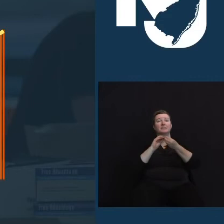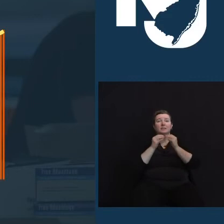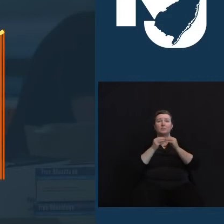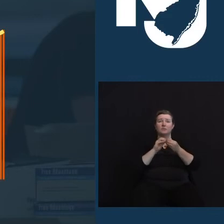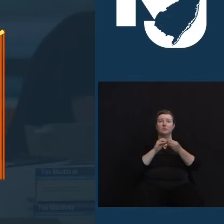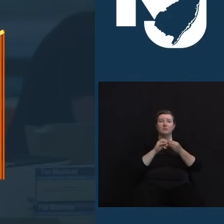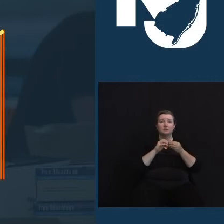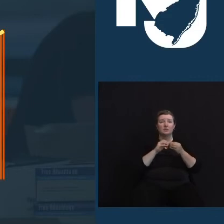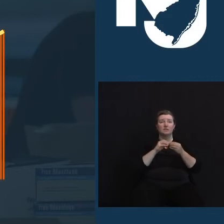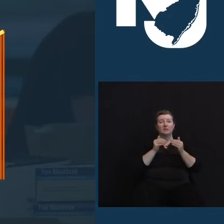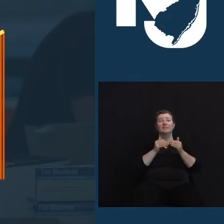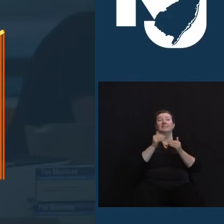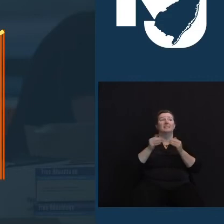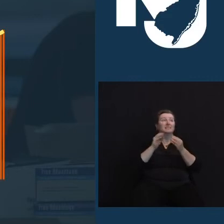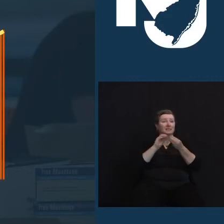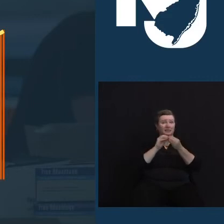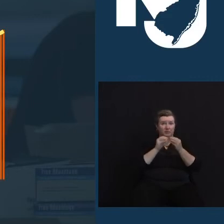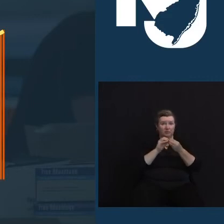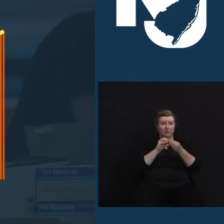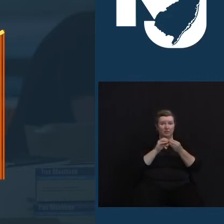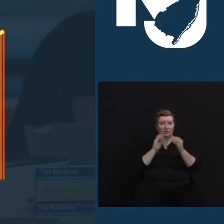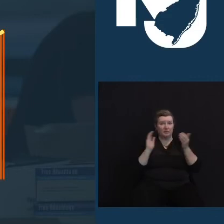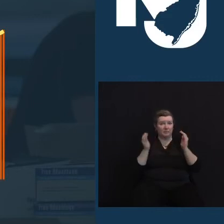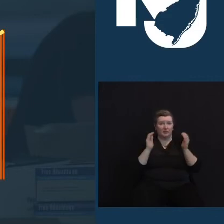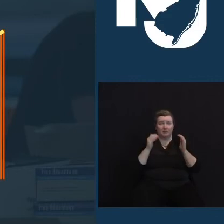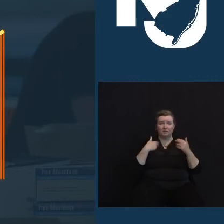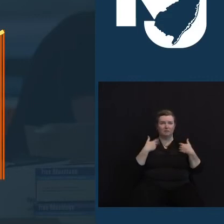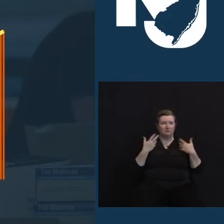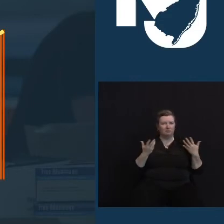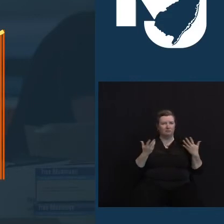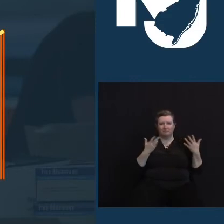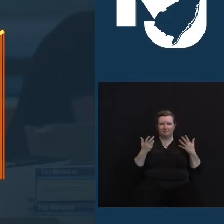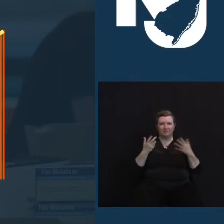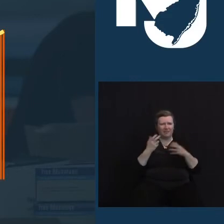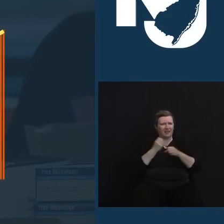are the two that we cannot allow ourselves to be on the wrong side of.